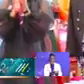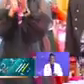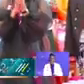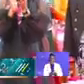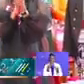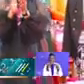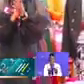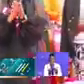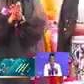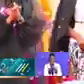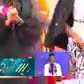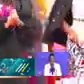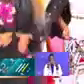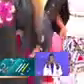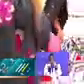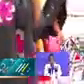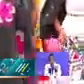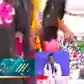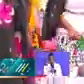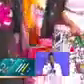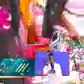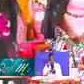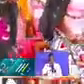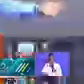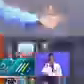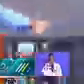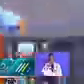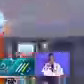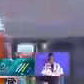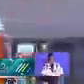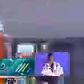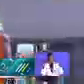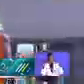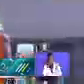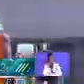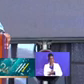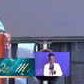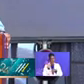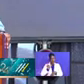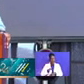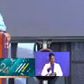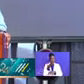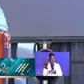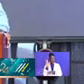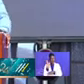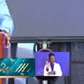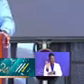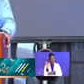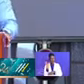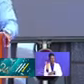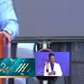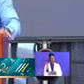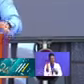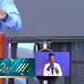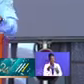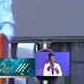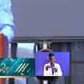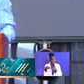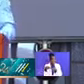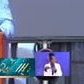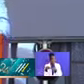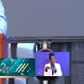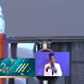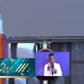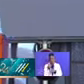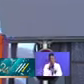you thank you and thank you for all the great men and women of God more especially